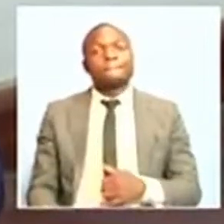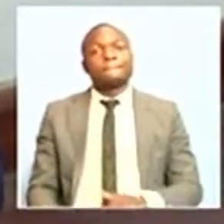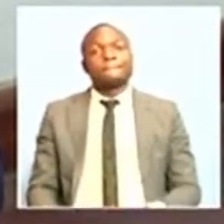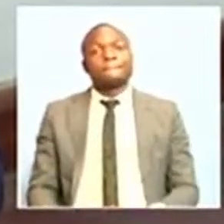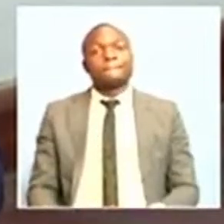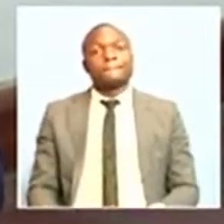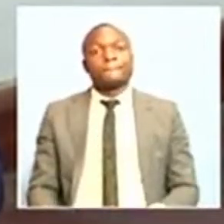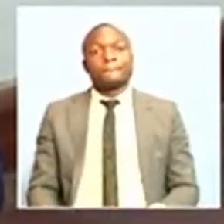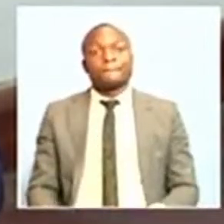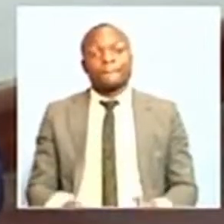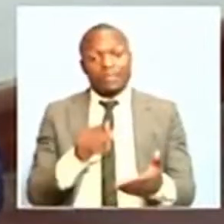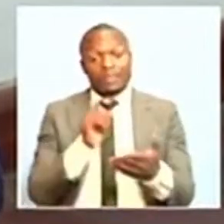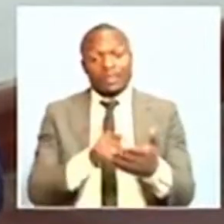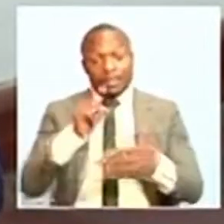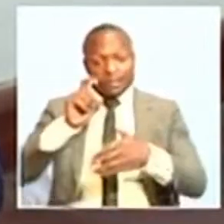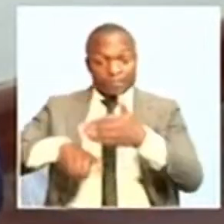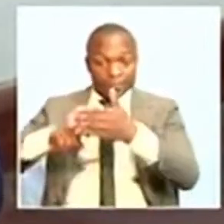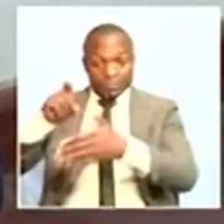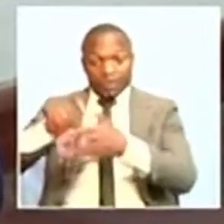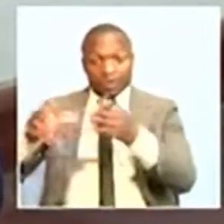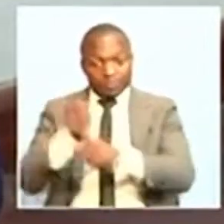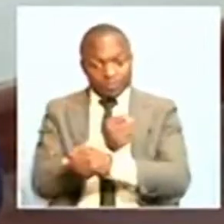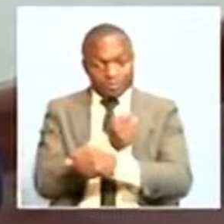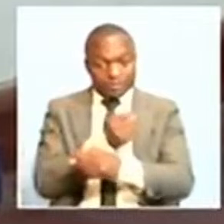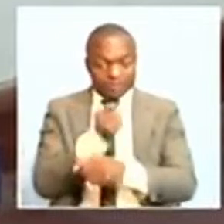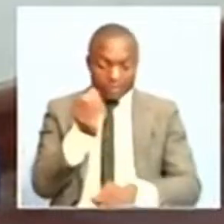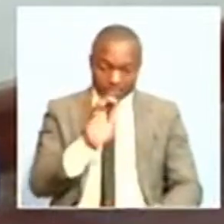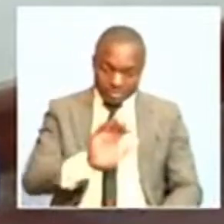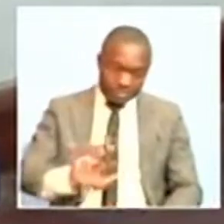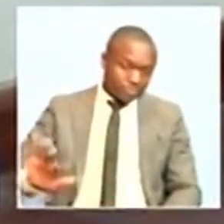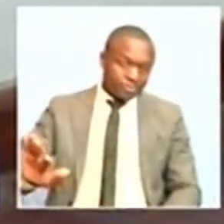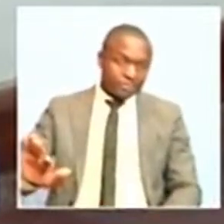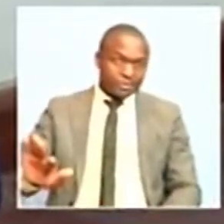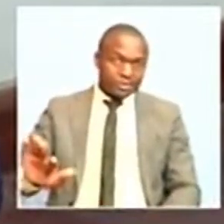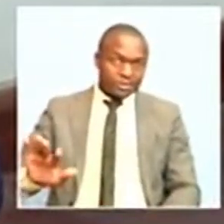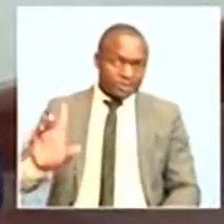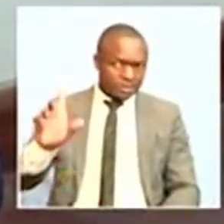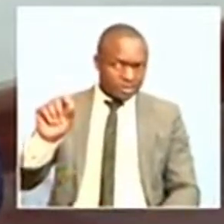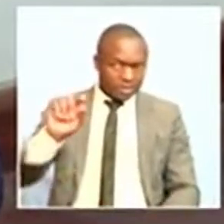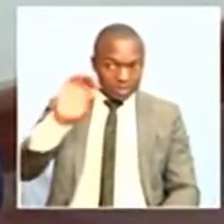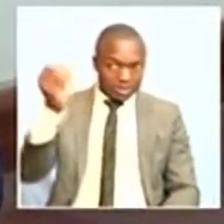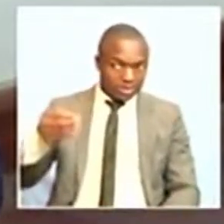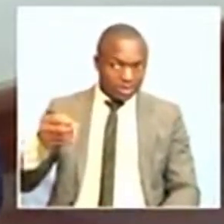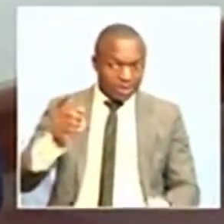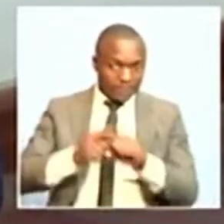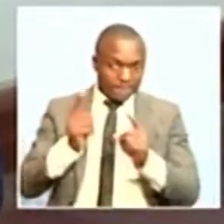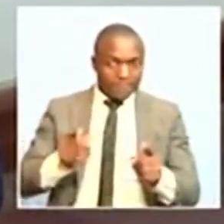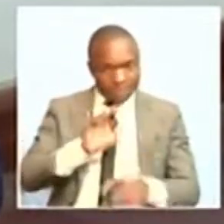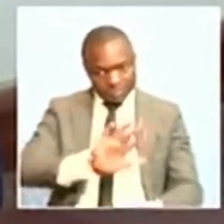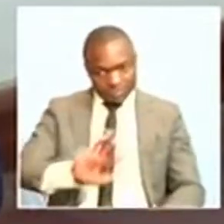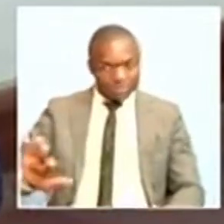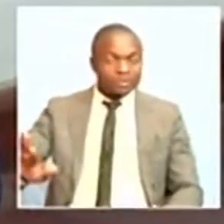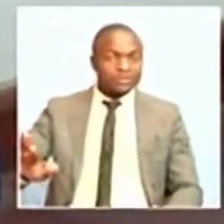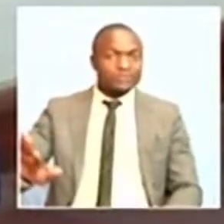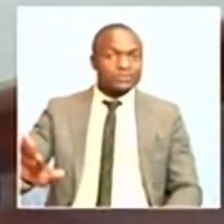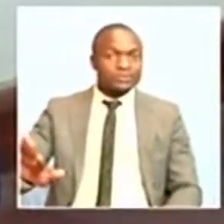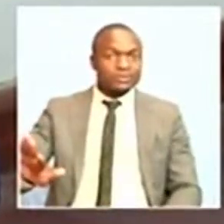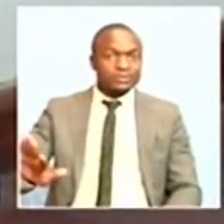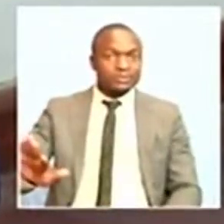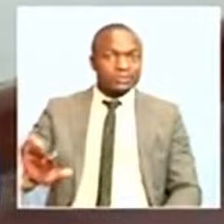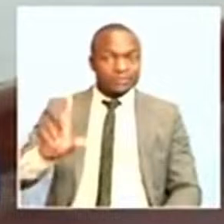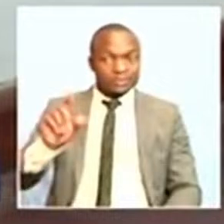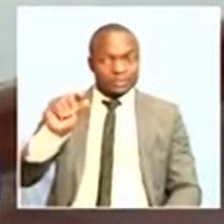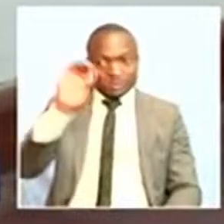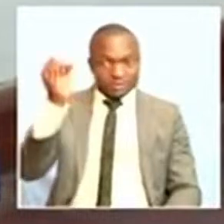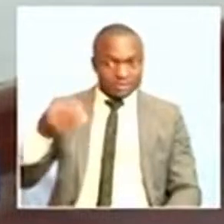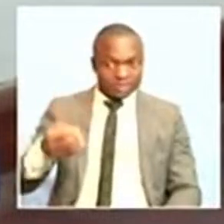the withholding tax rate on winnings was suspended. It was 20%, but it was suspended. The